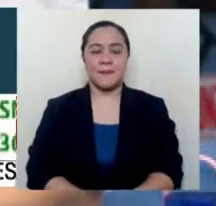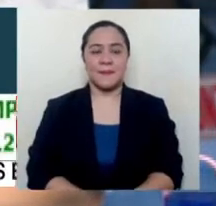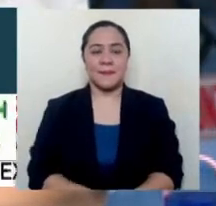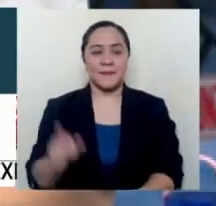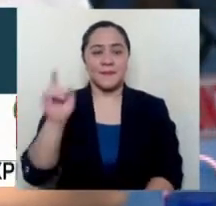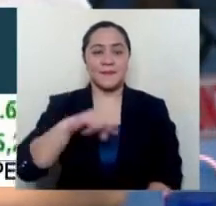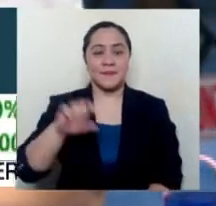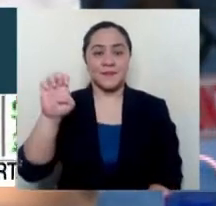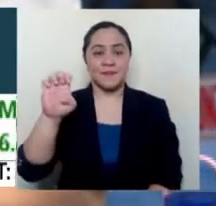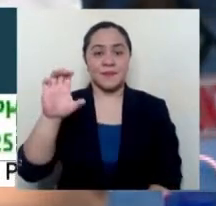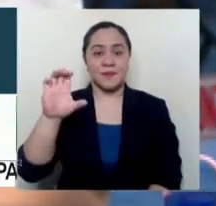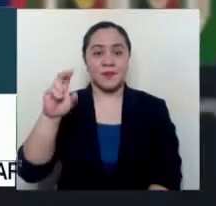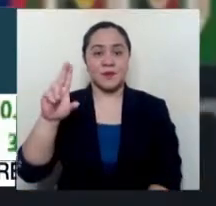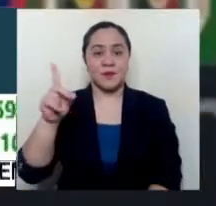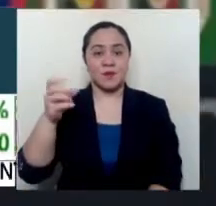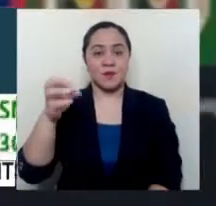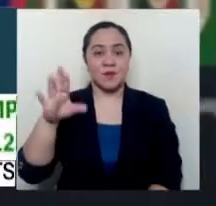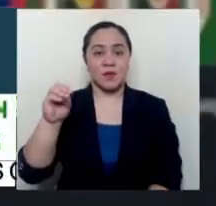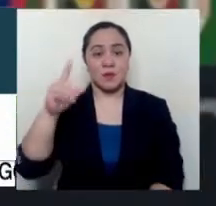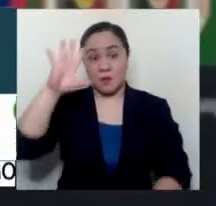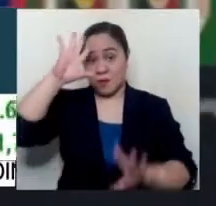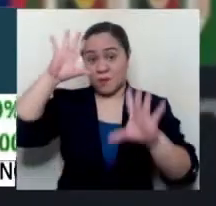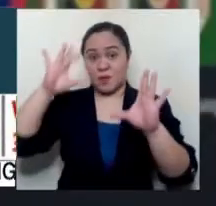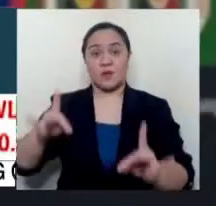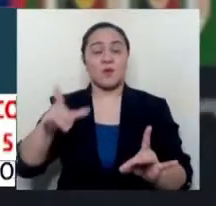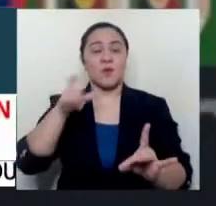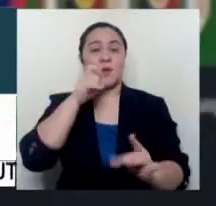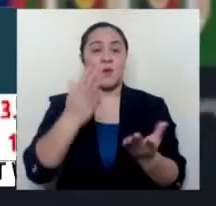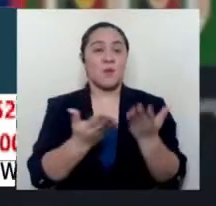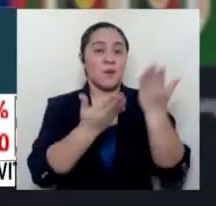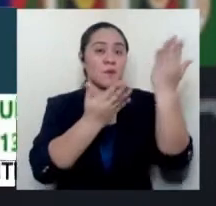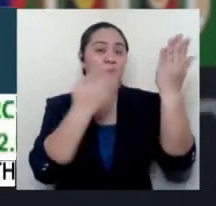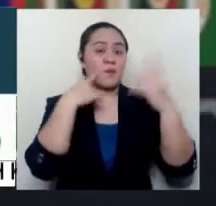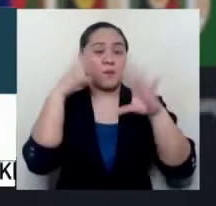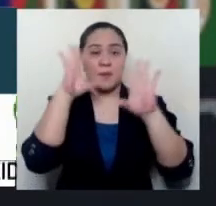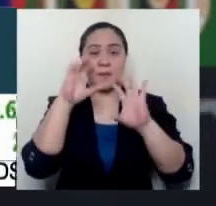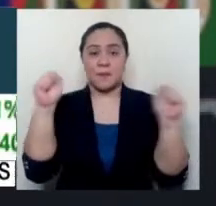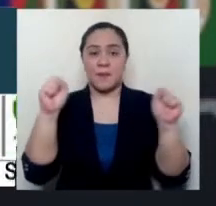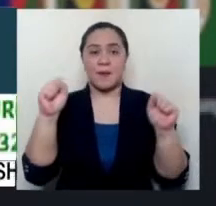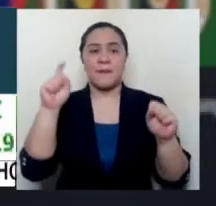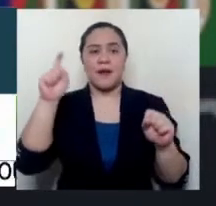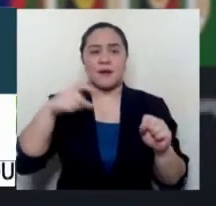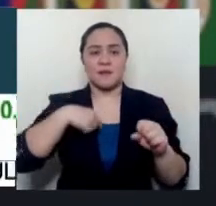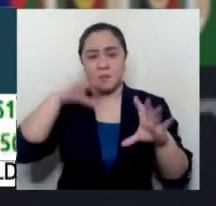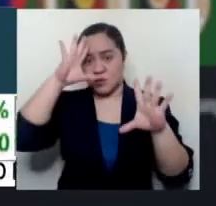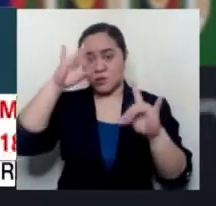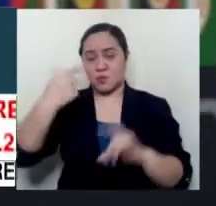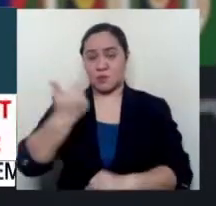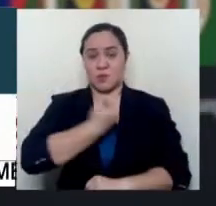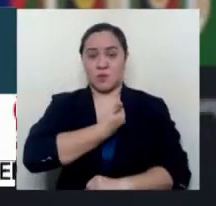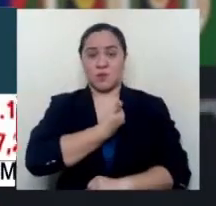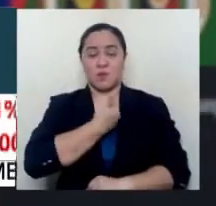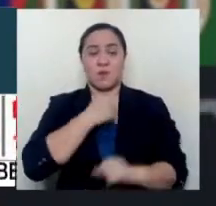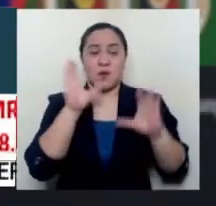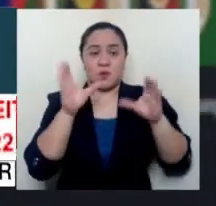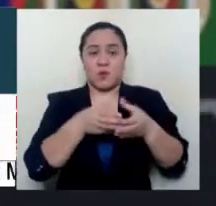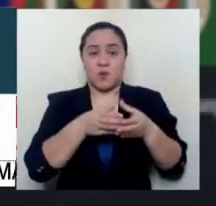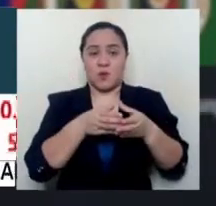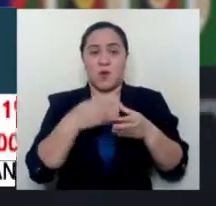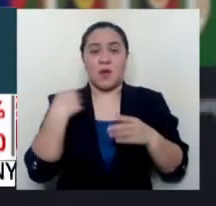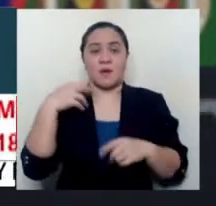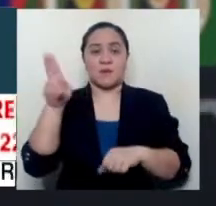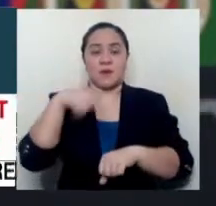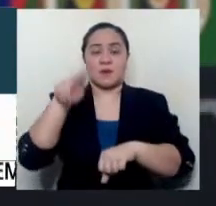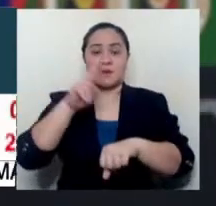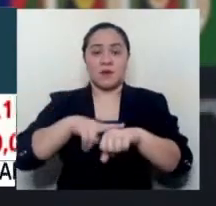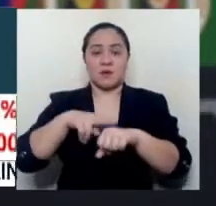Escudero, however, says he has yet to decide who to endorse for president and may not necessarily go with a decision of his own party, the Nationalist